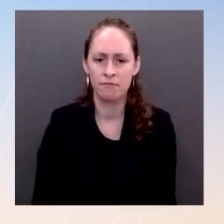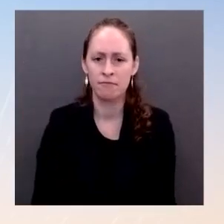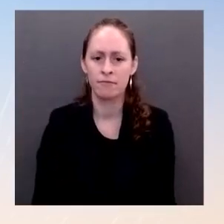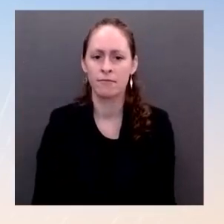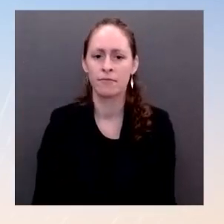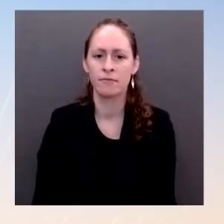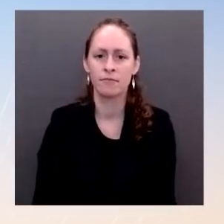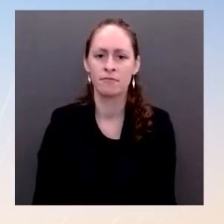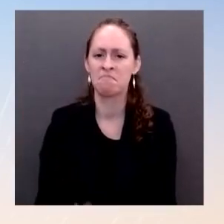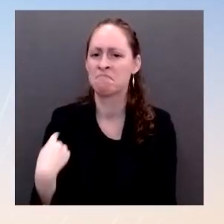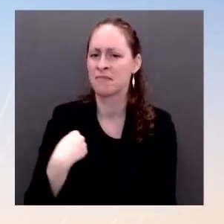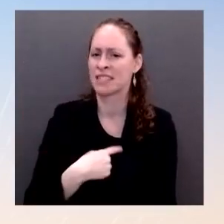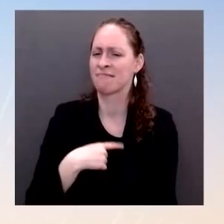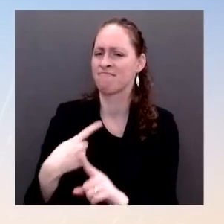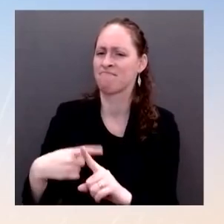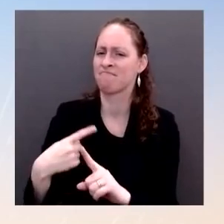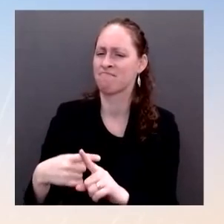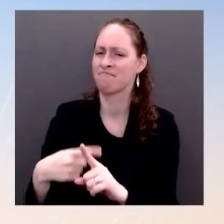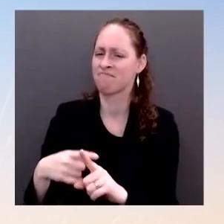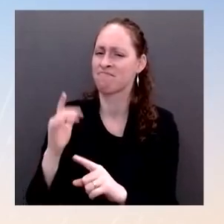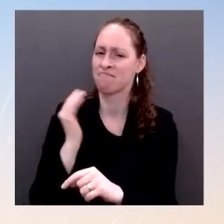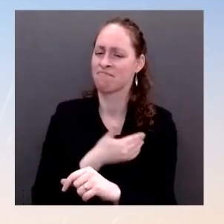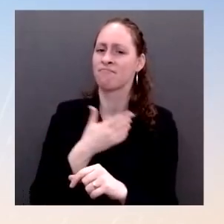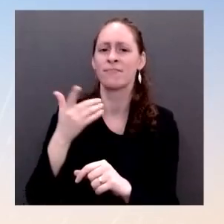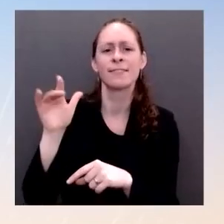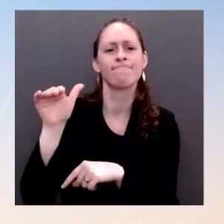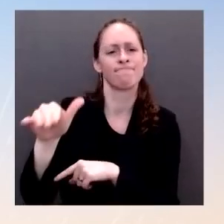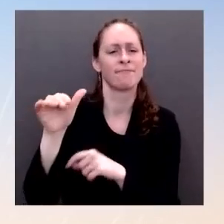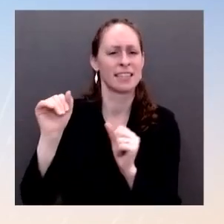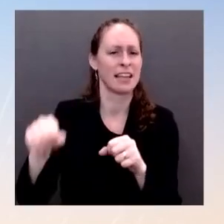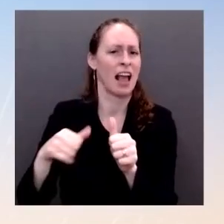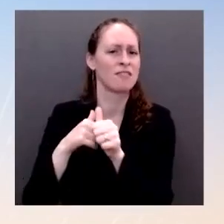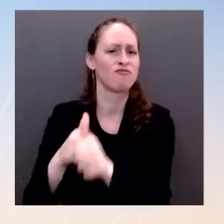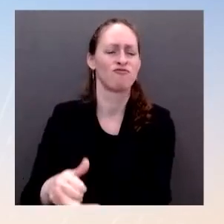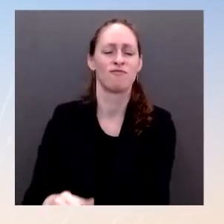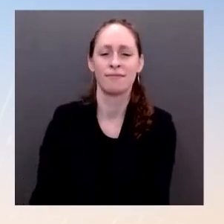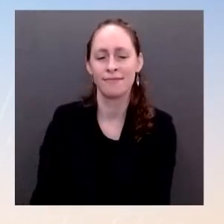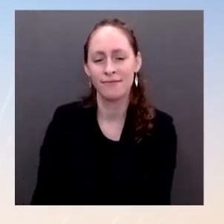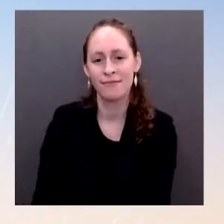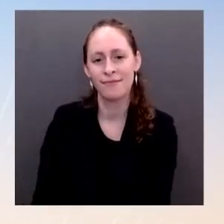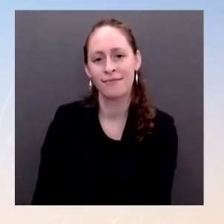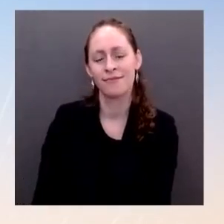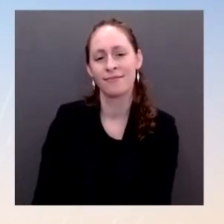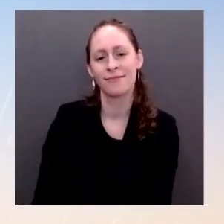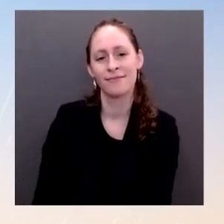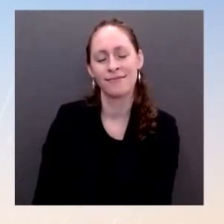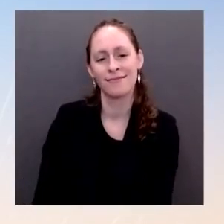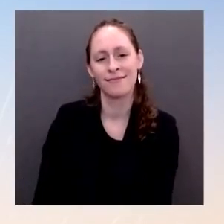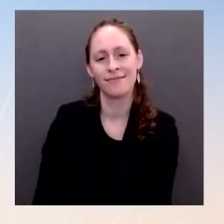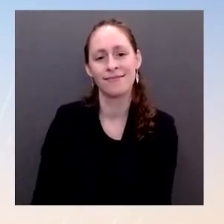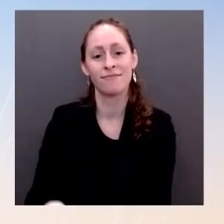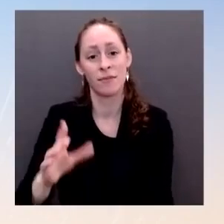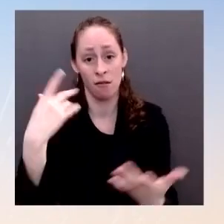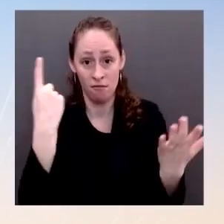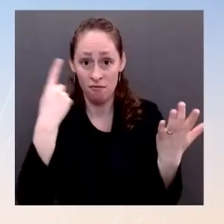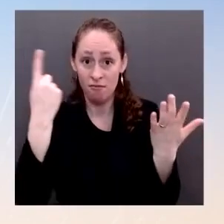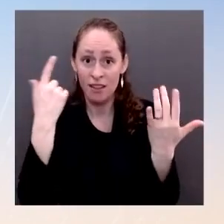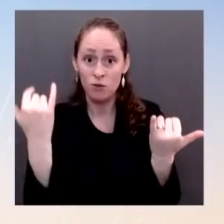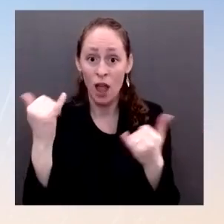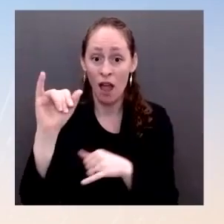today. Is the White House concerned about Intel's presence in China? We have obviously